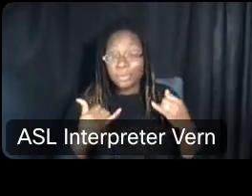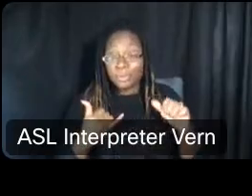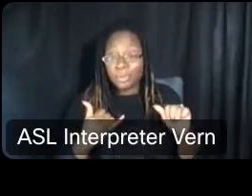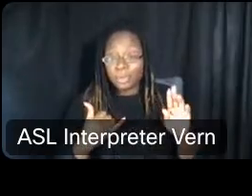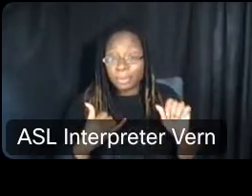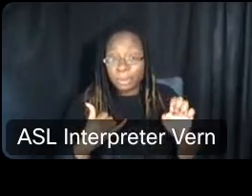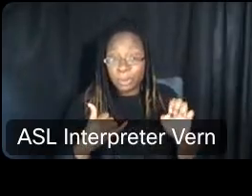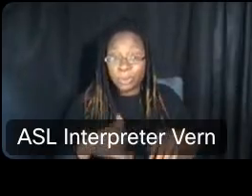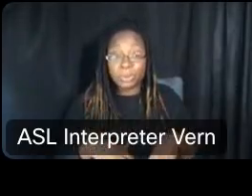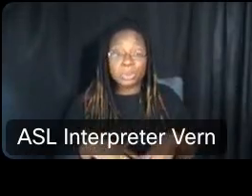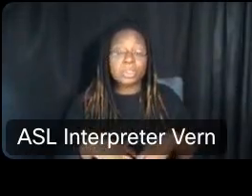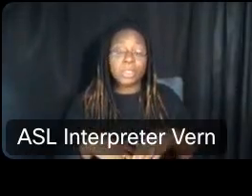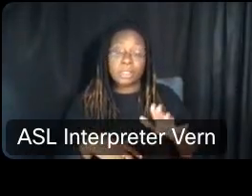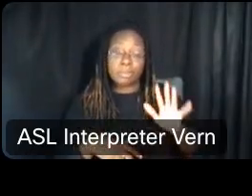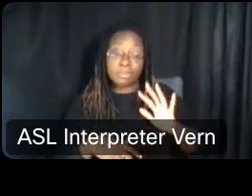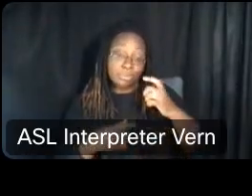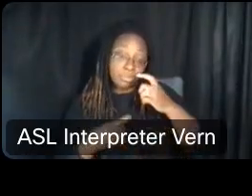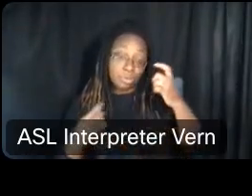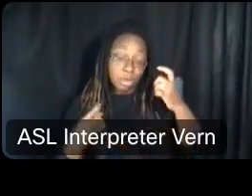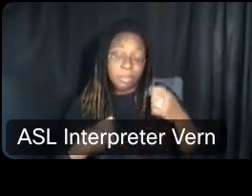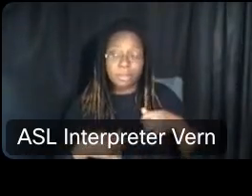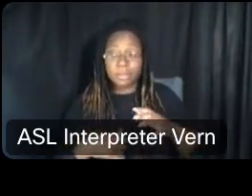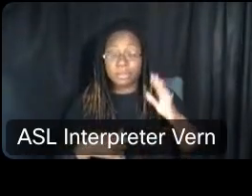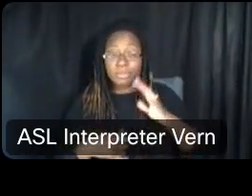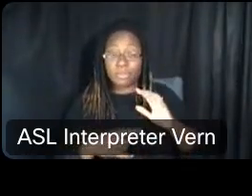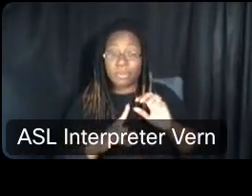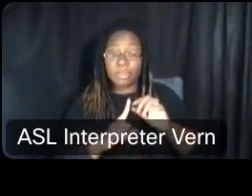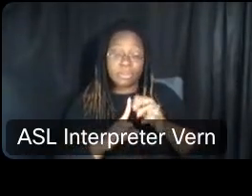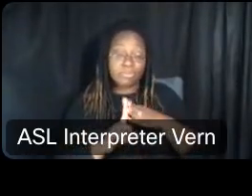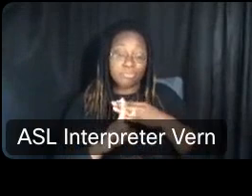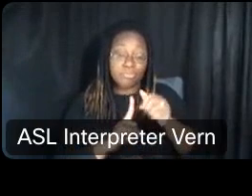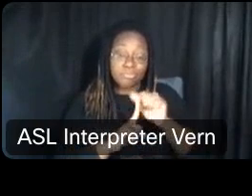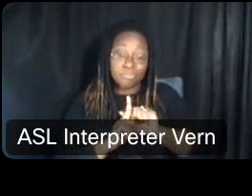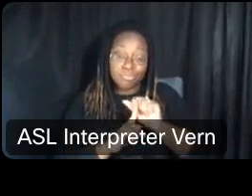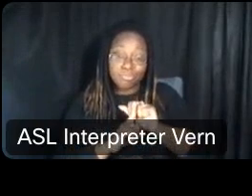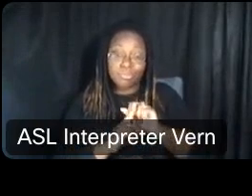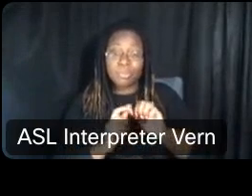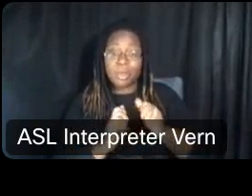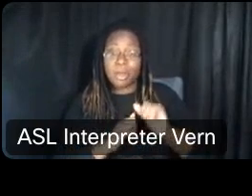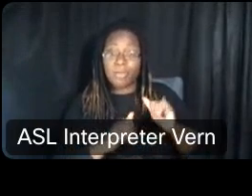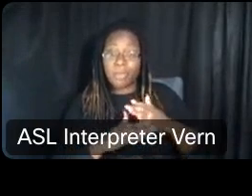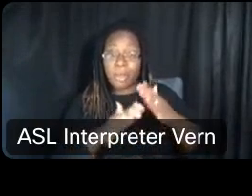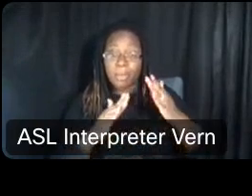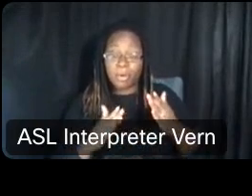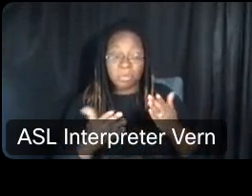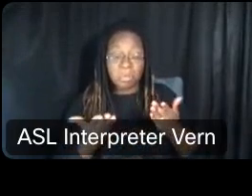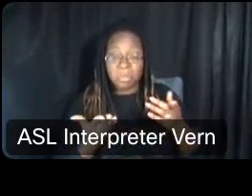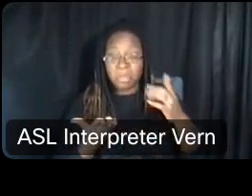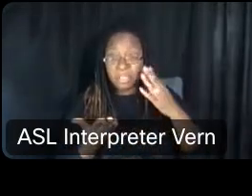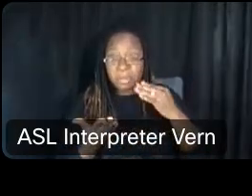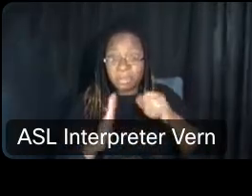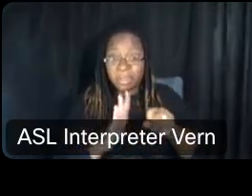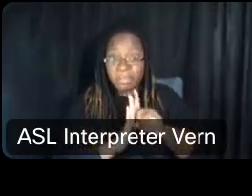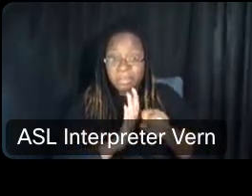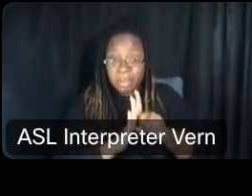and coercion. And how does the partner respond when the person's experiencing symptoms or when they're doing